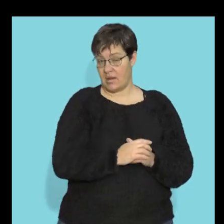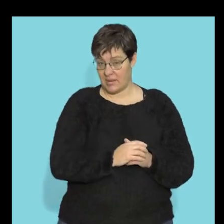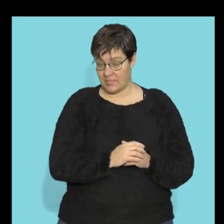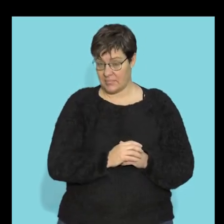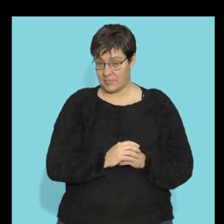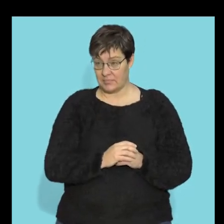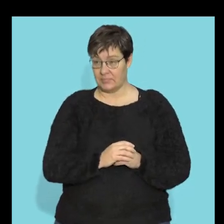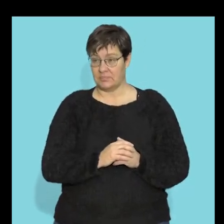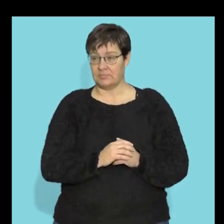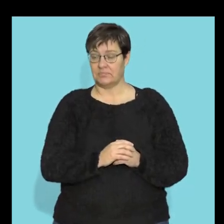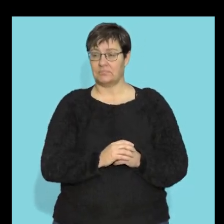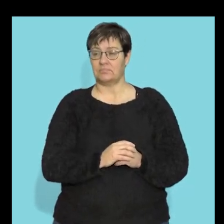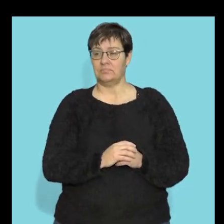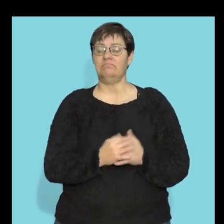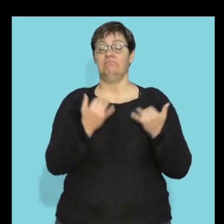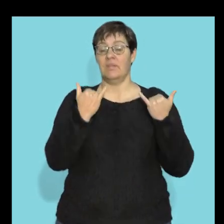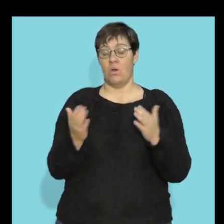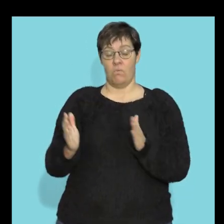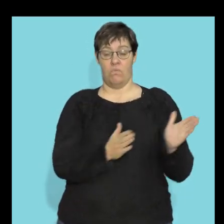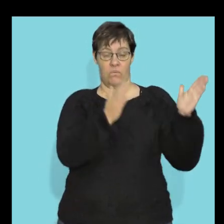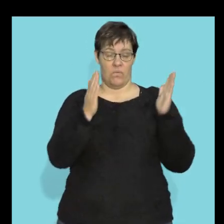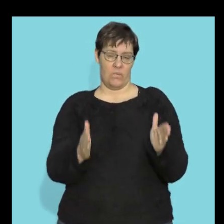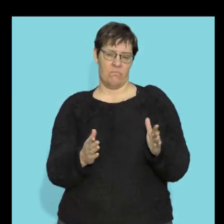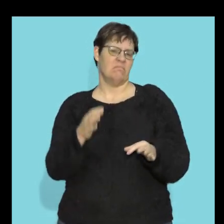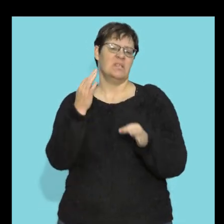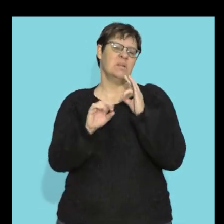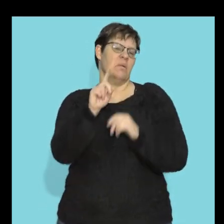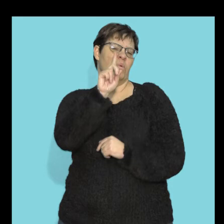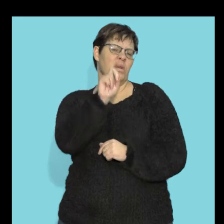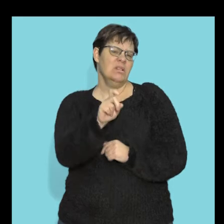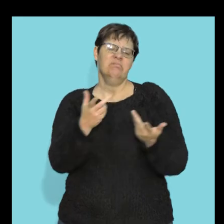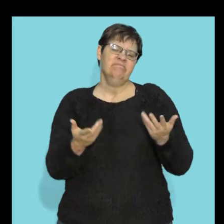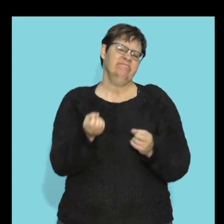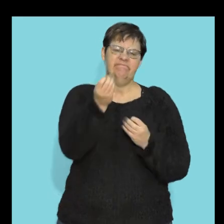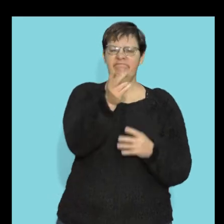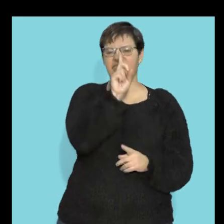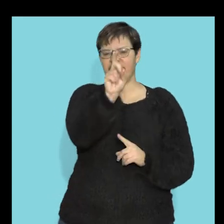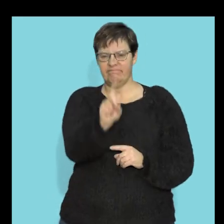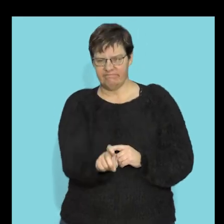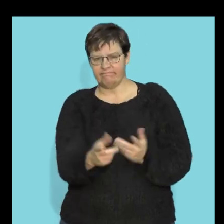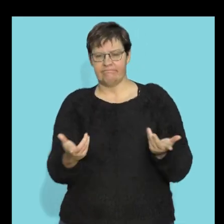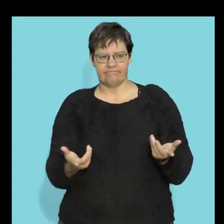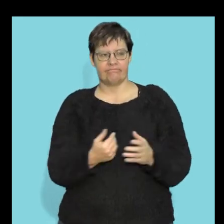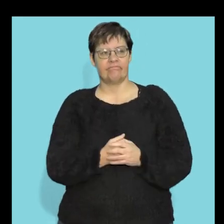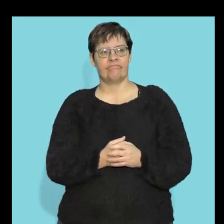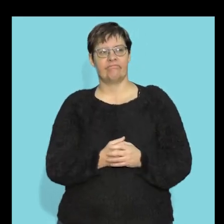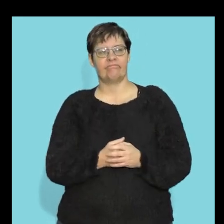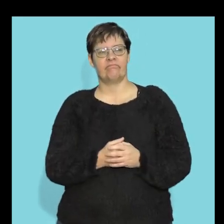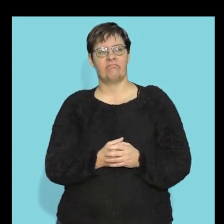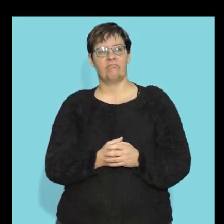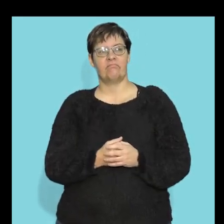one. Here is just simple questions that we could put out to you. The first one, how